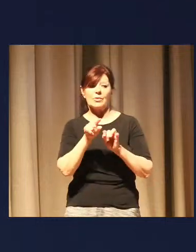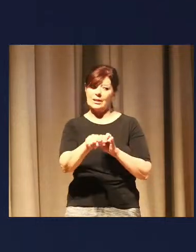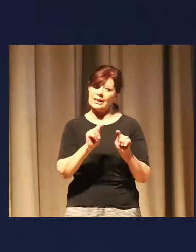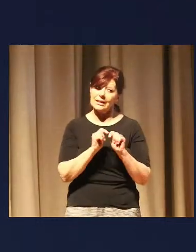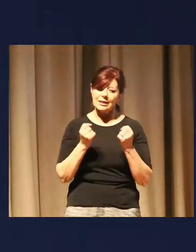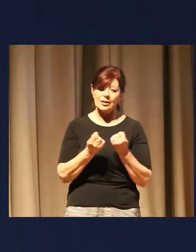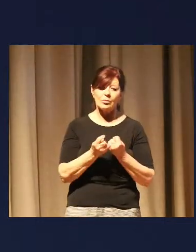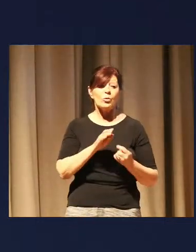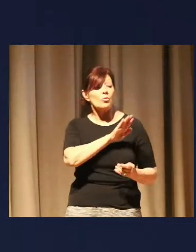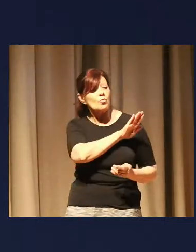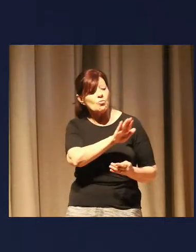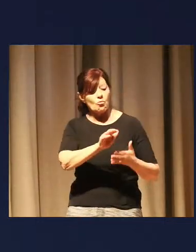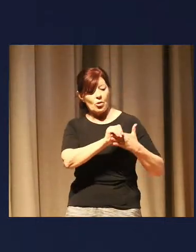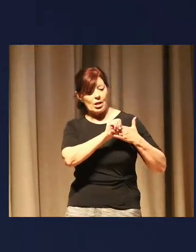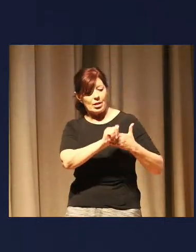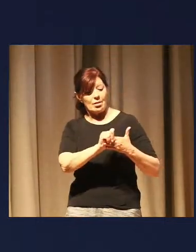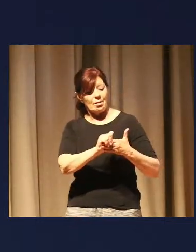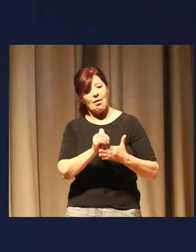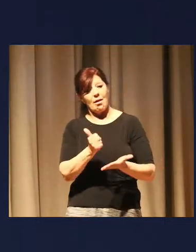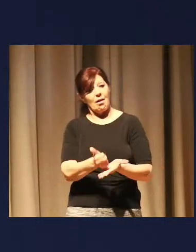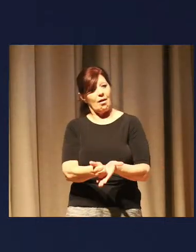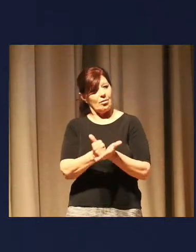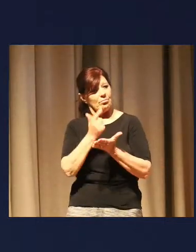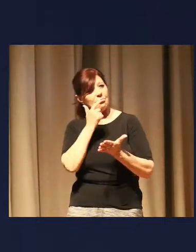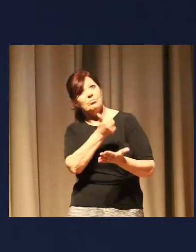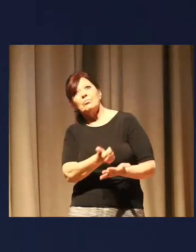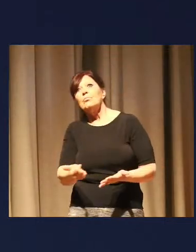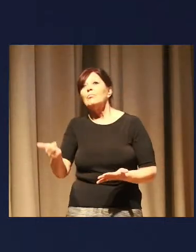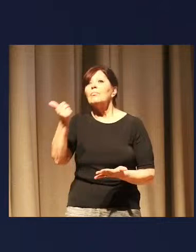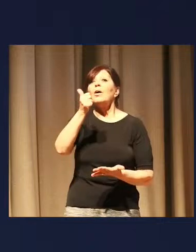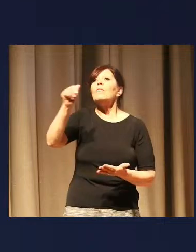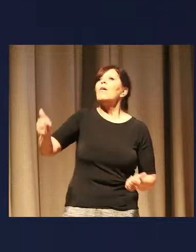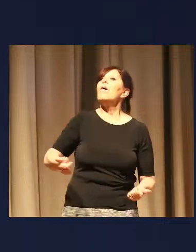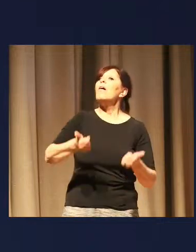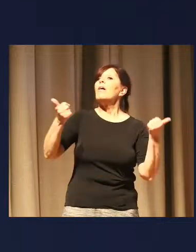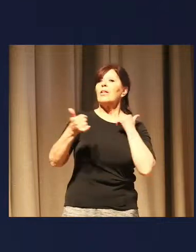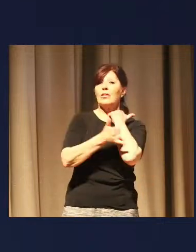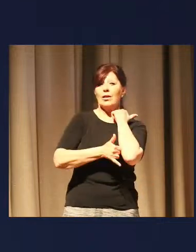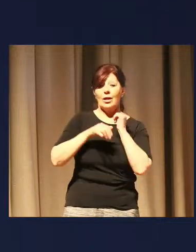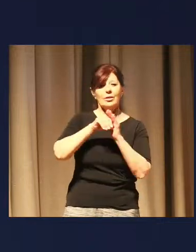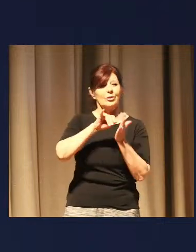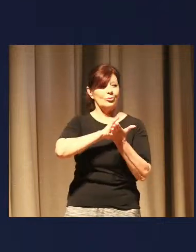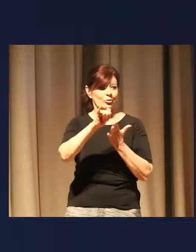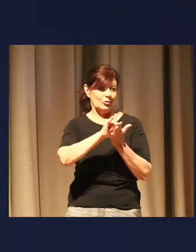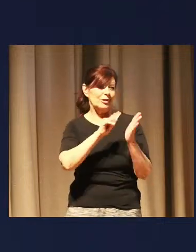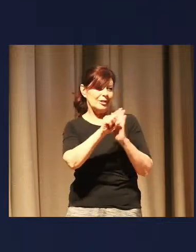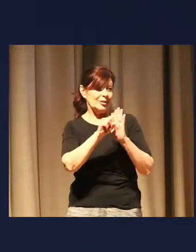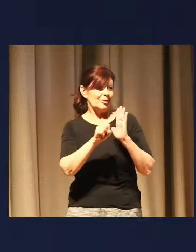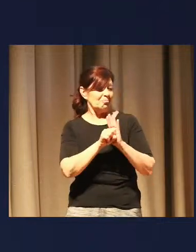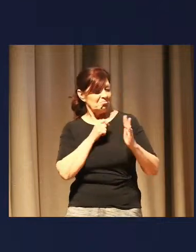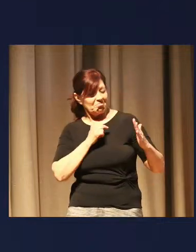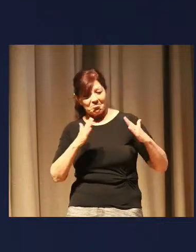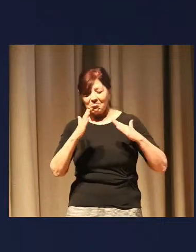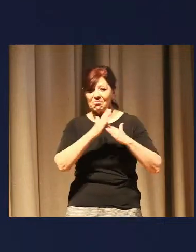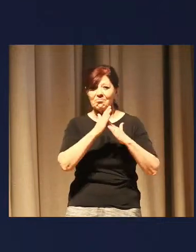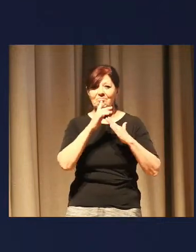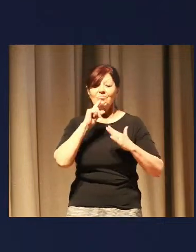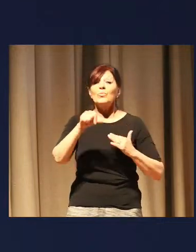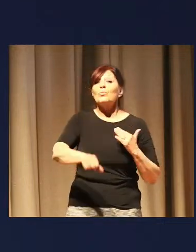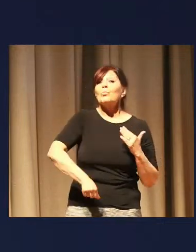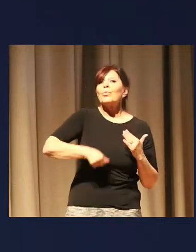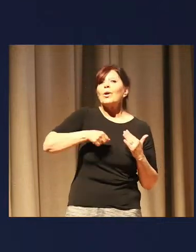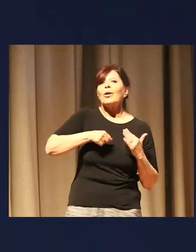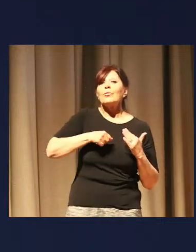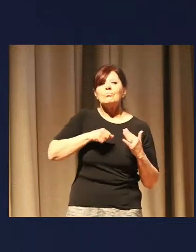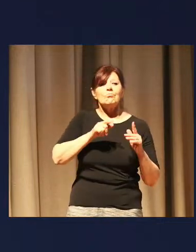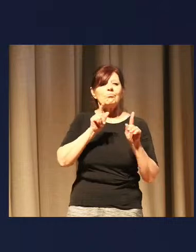Your leadership helps to set us above all other counties in New York State. We are proud to work